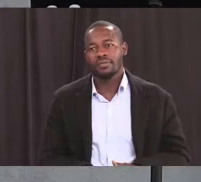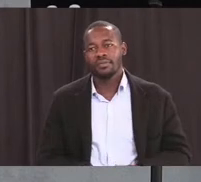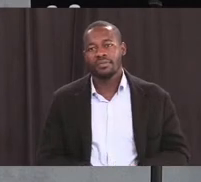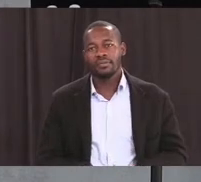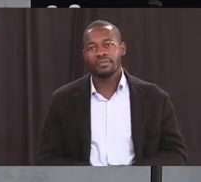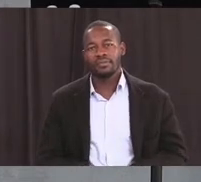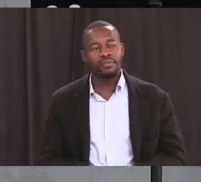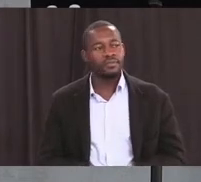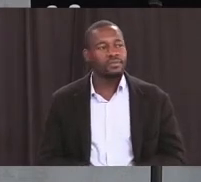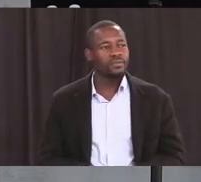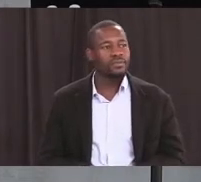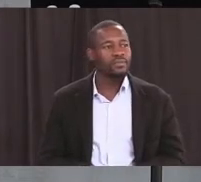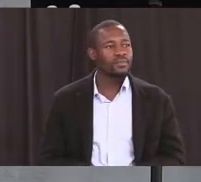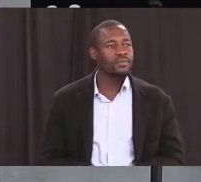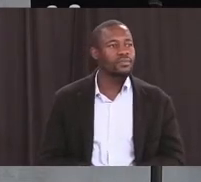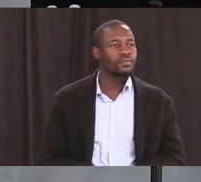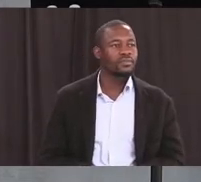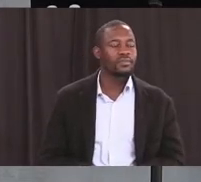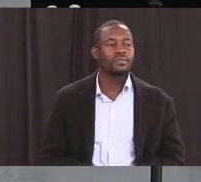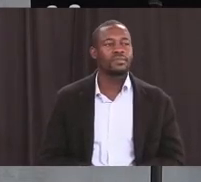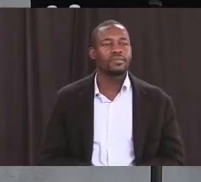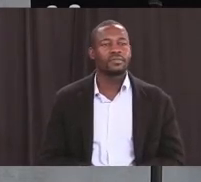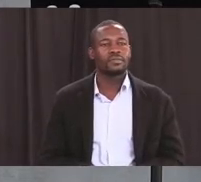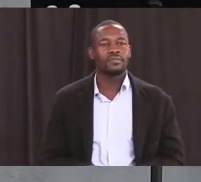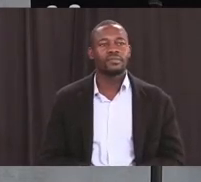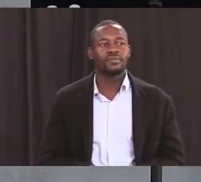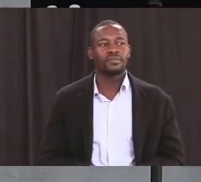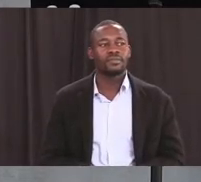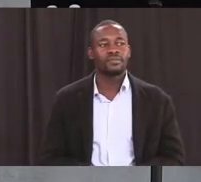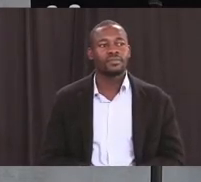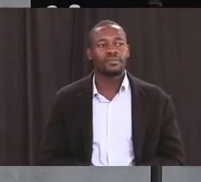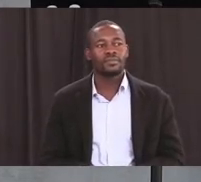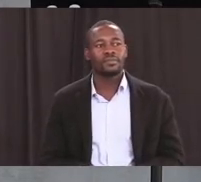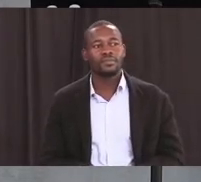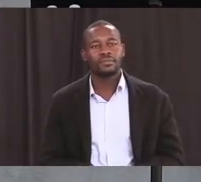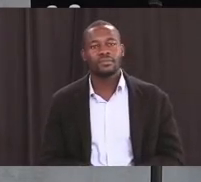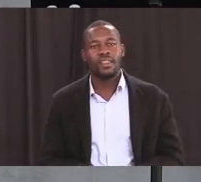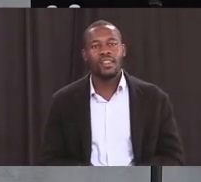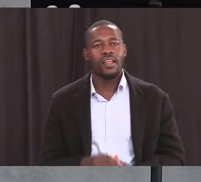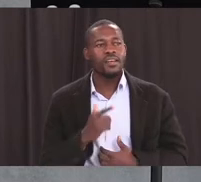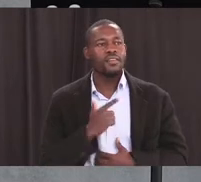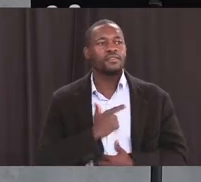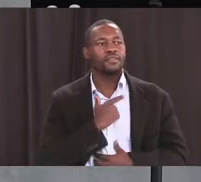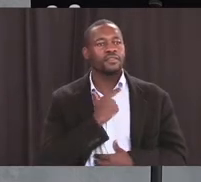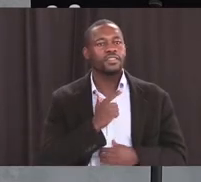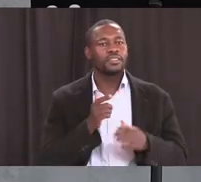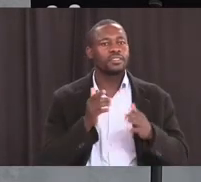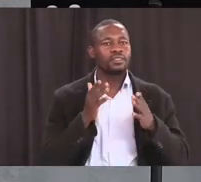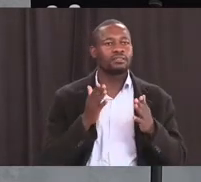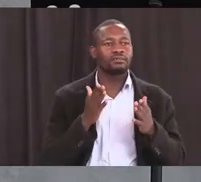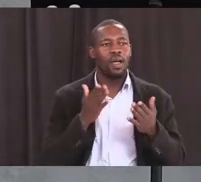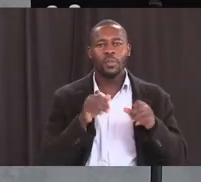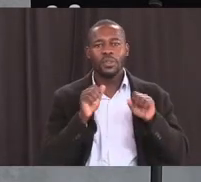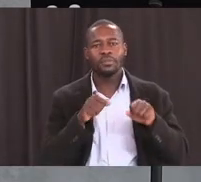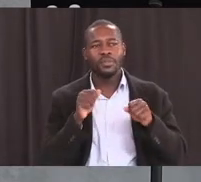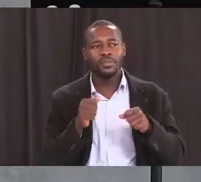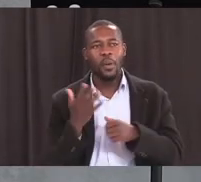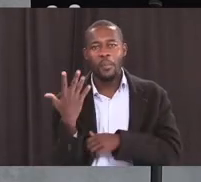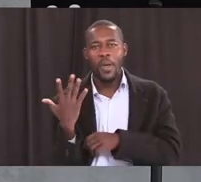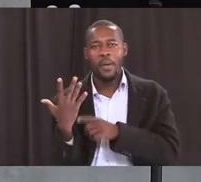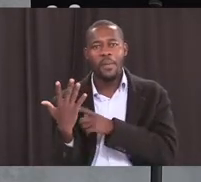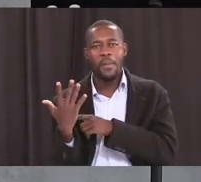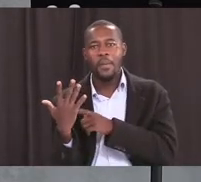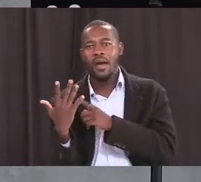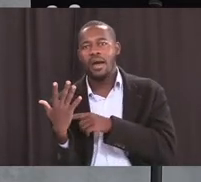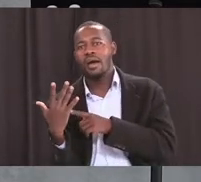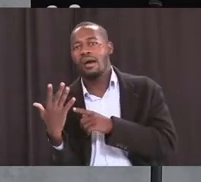If you haven't received a card or like this slip of paper, please just keep your